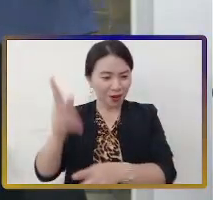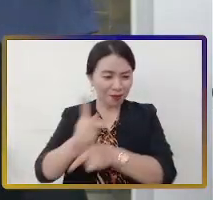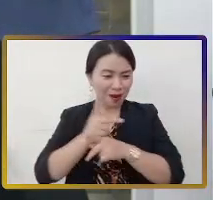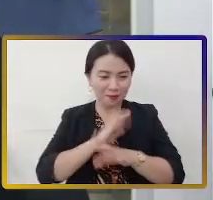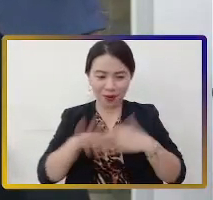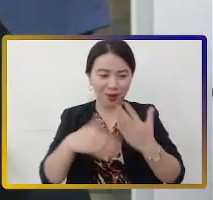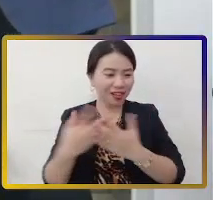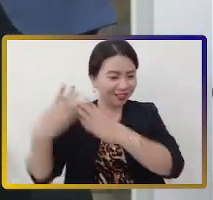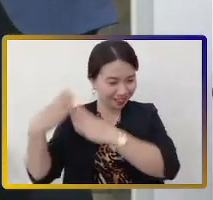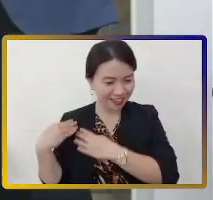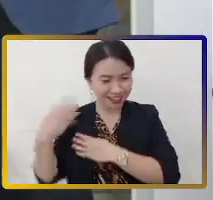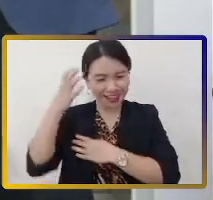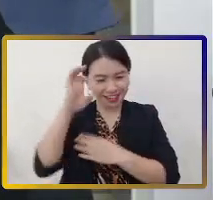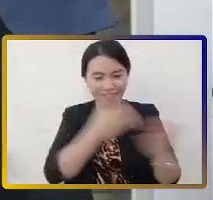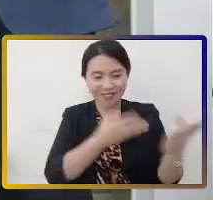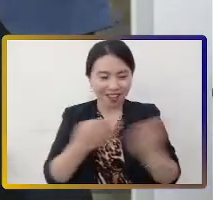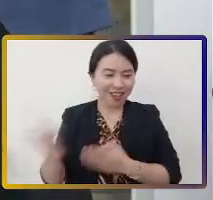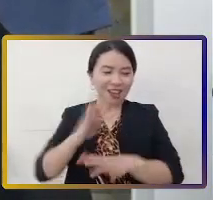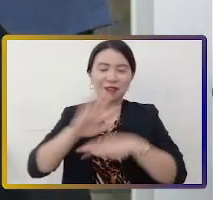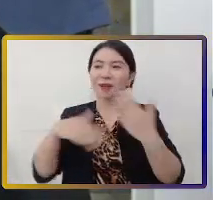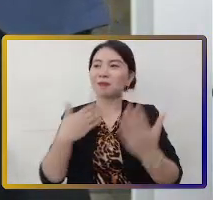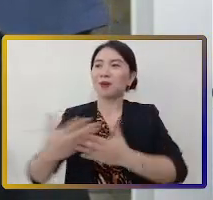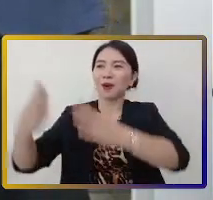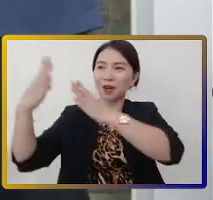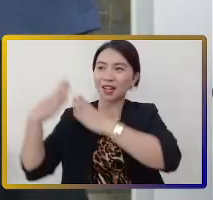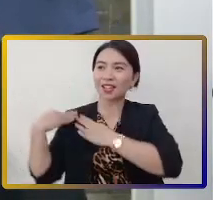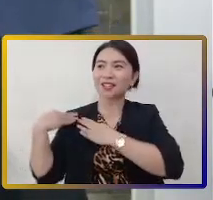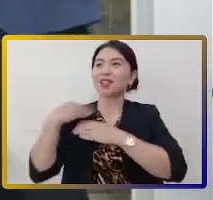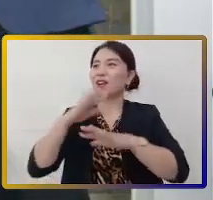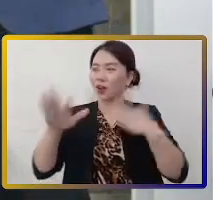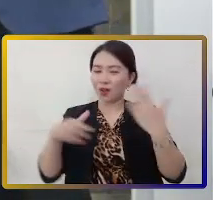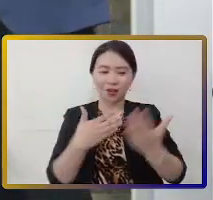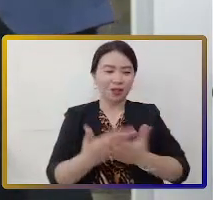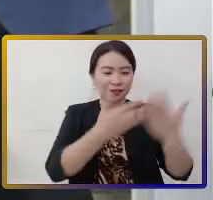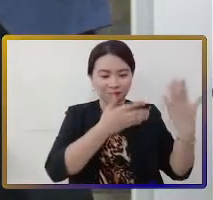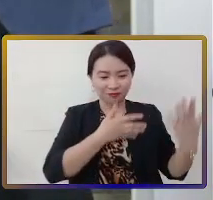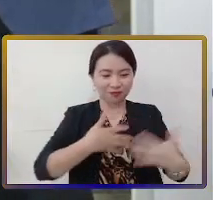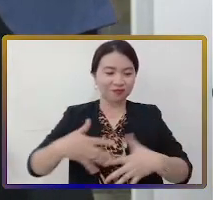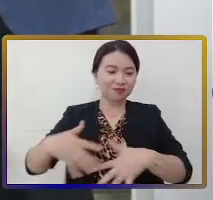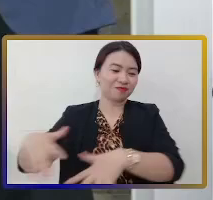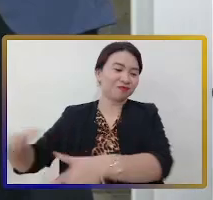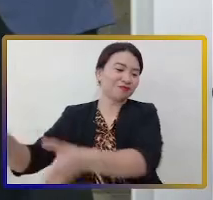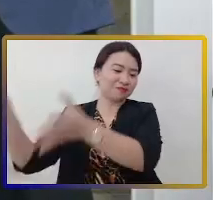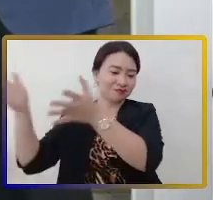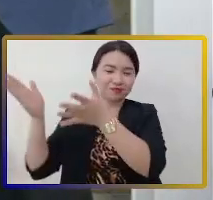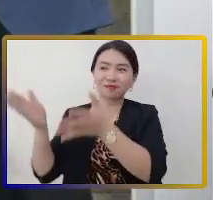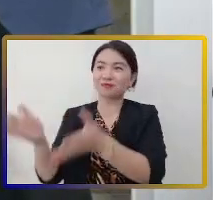all my burdens. He lifted my burdens away.